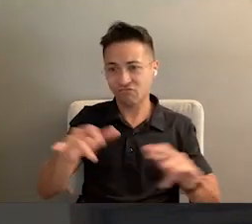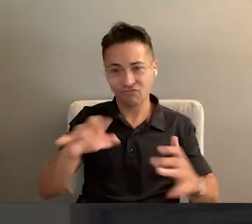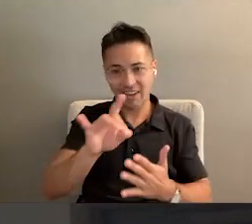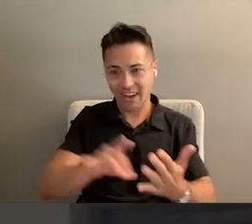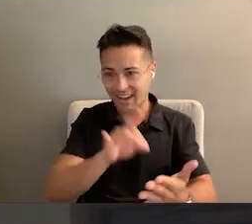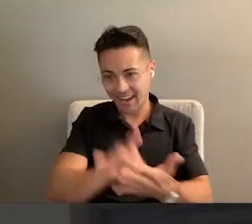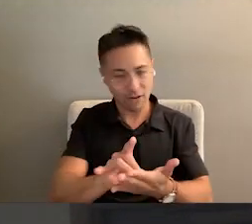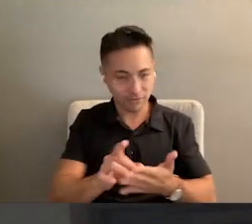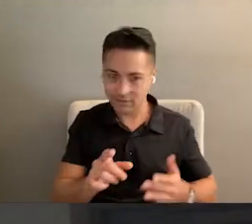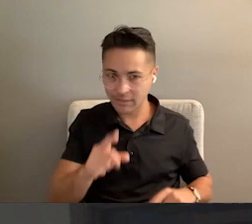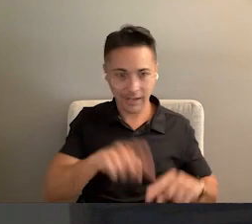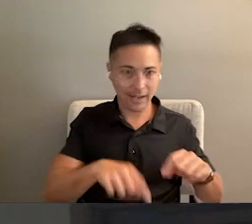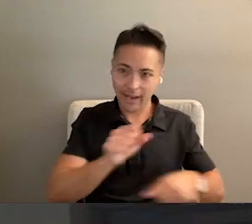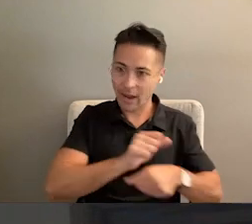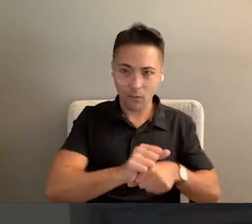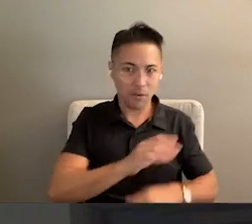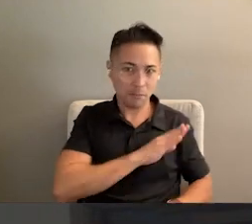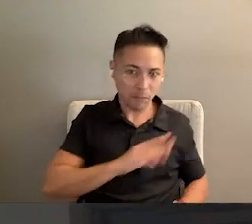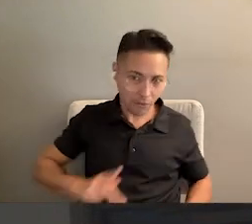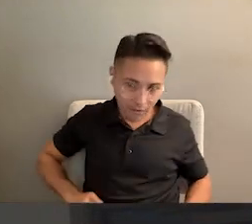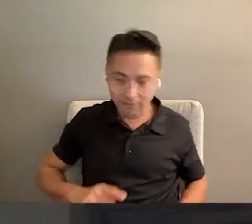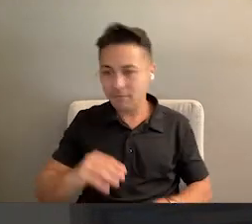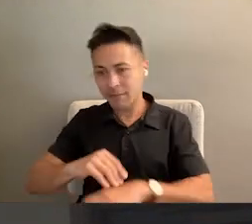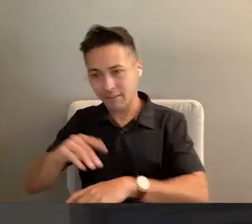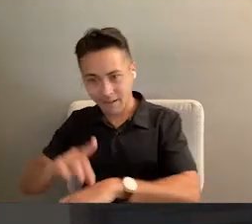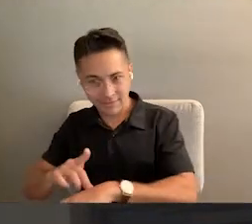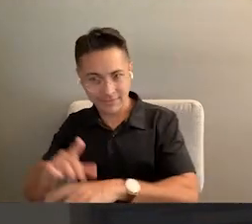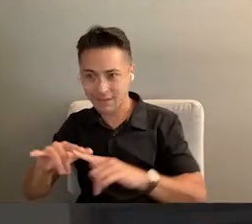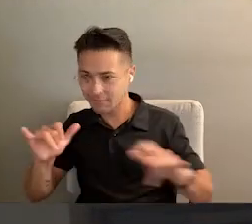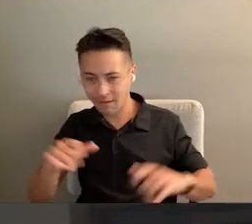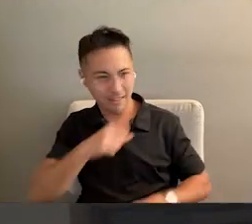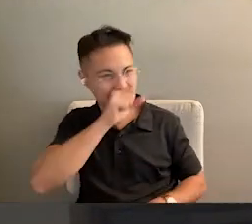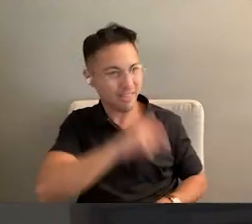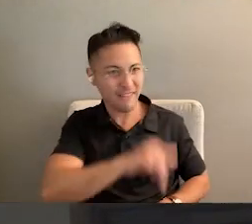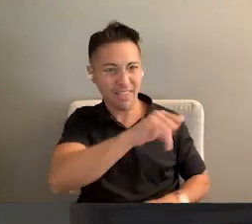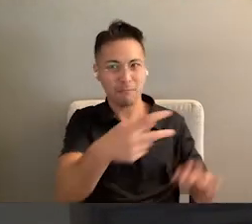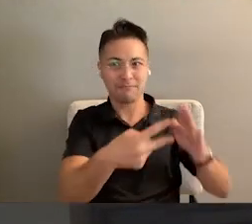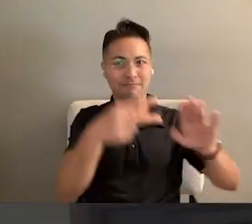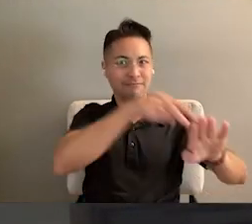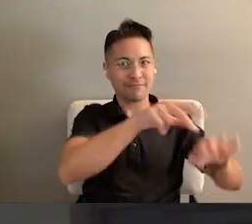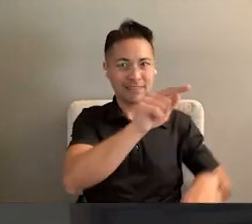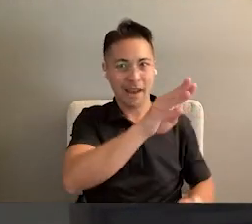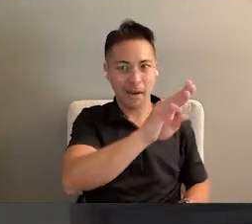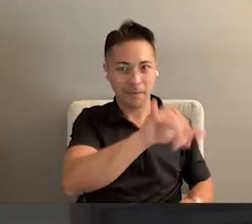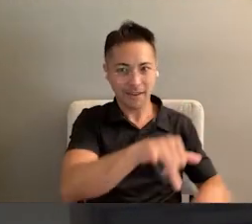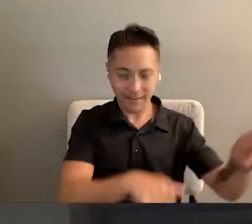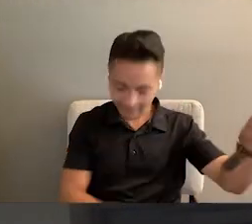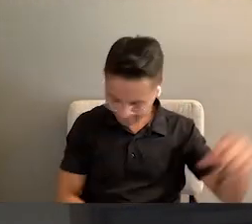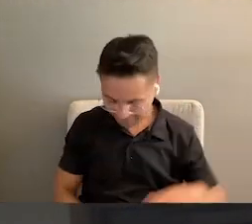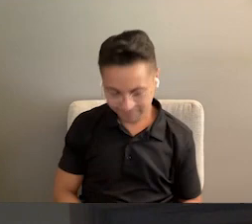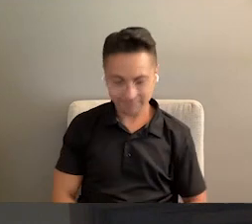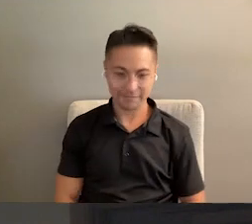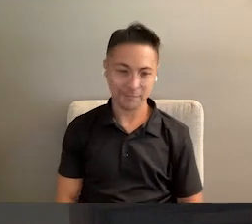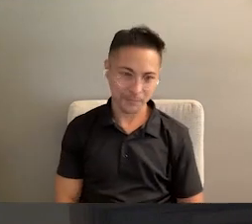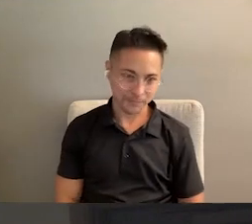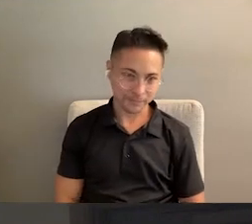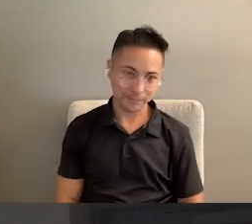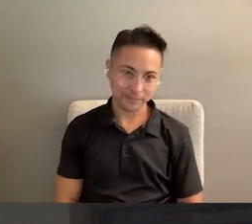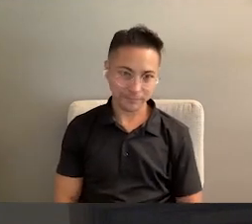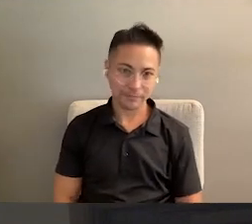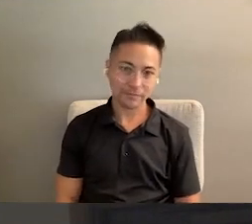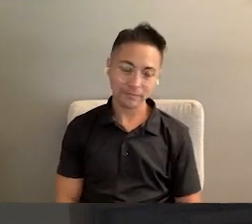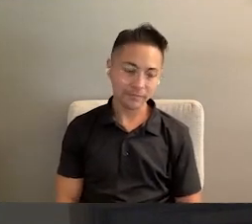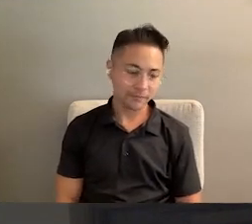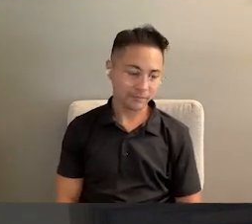I can't bill for both of them 8 hours, right? Again, can't work at McDonald's or Burger King at the same time. I love that analogy, Tammy. Yes,